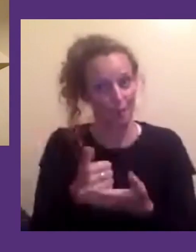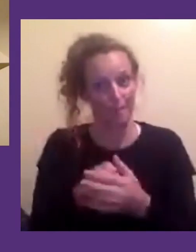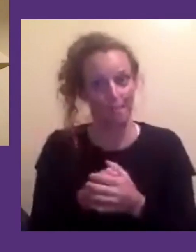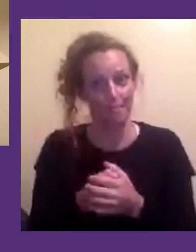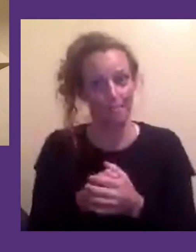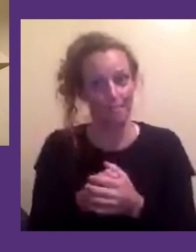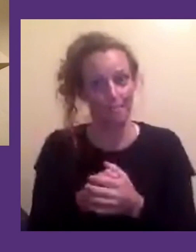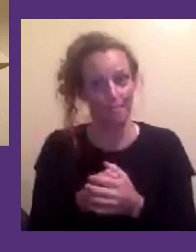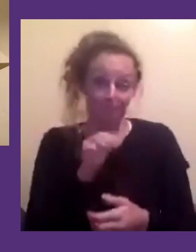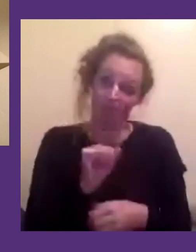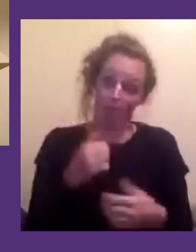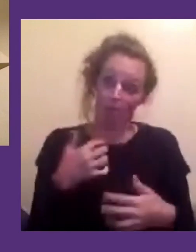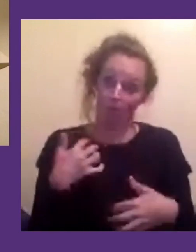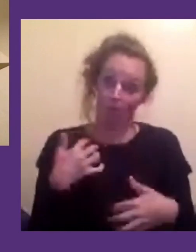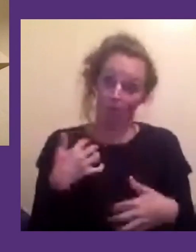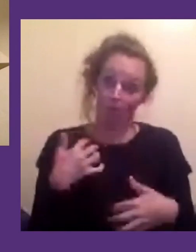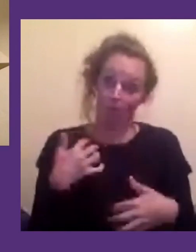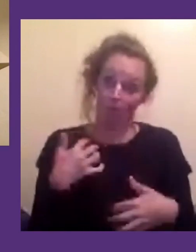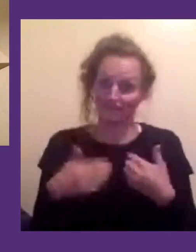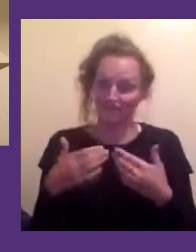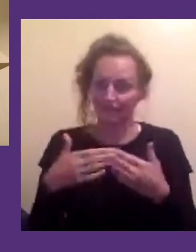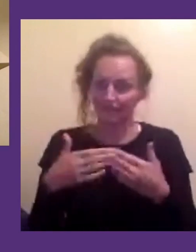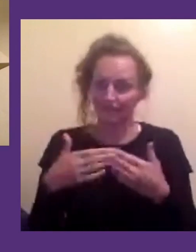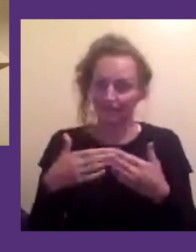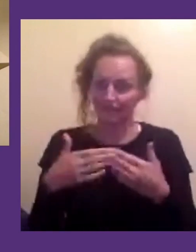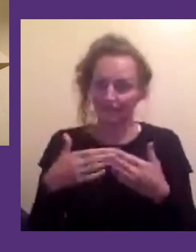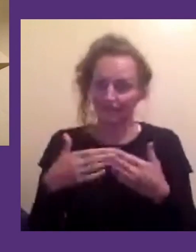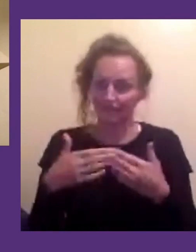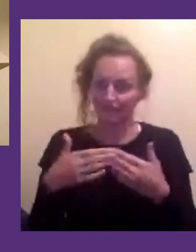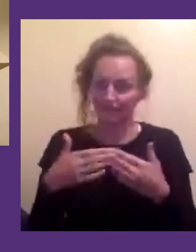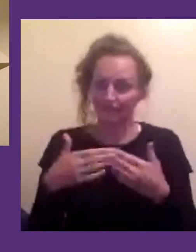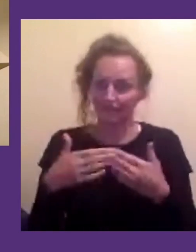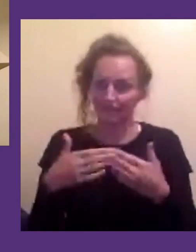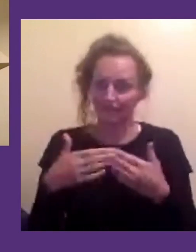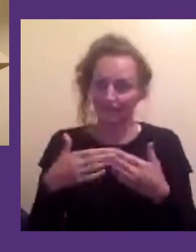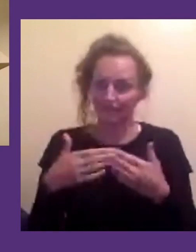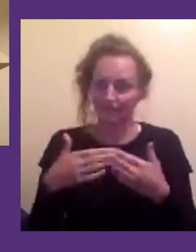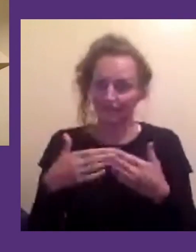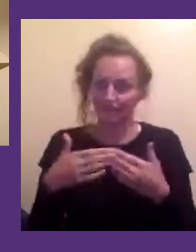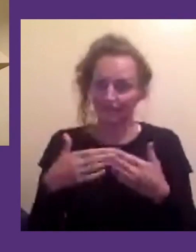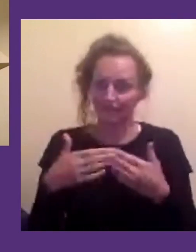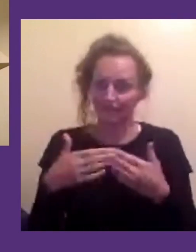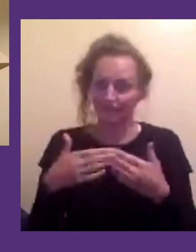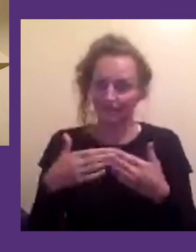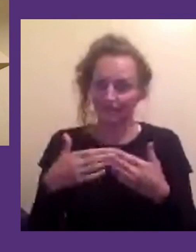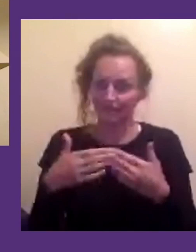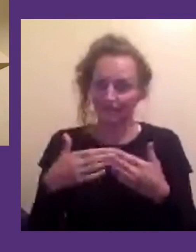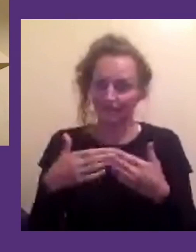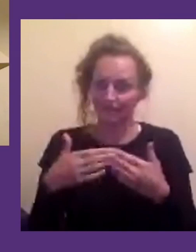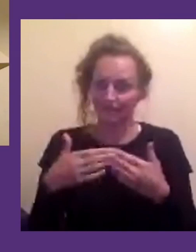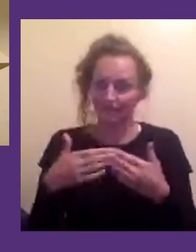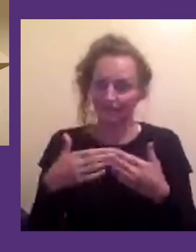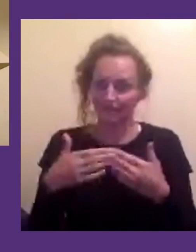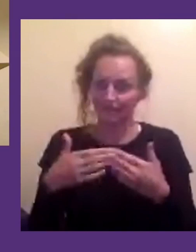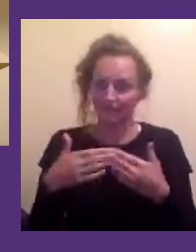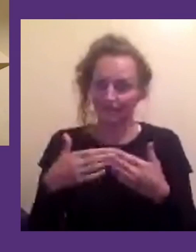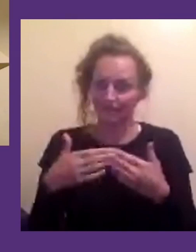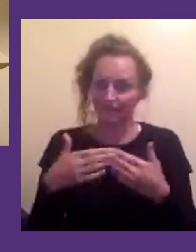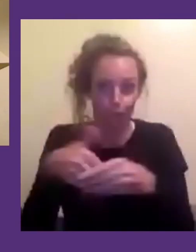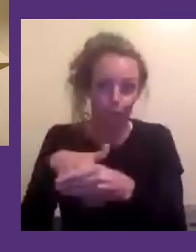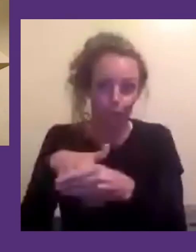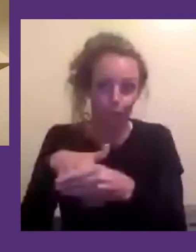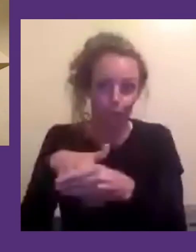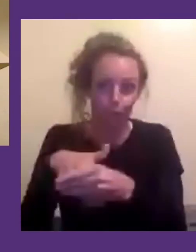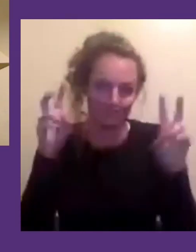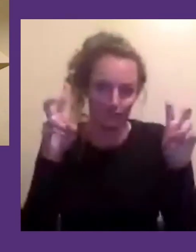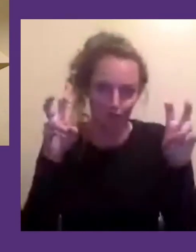been predicted and put in them, really interesting book by Amanda Leduc called Disfigured, and that is quite